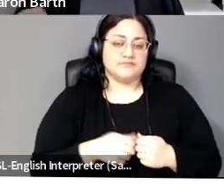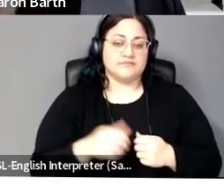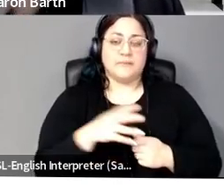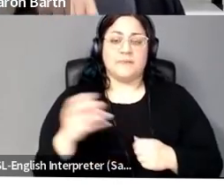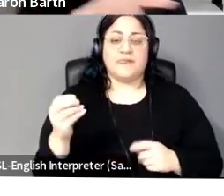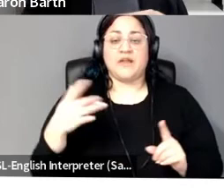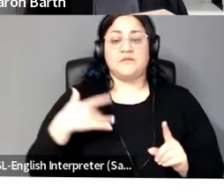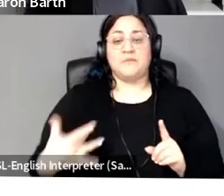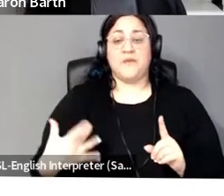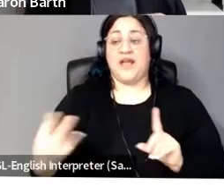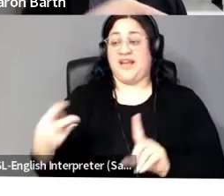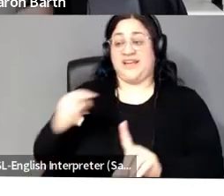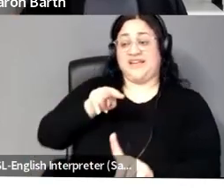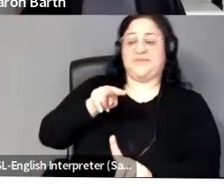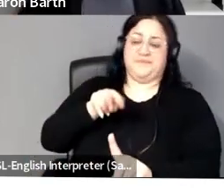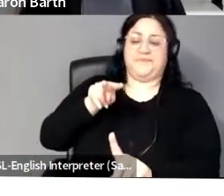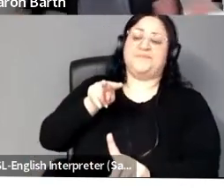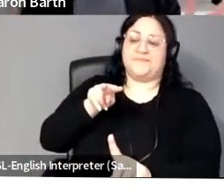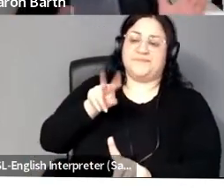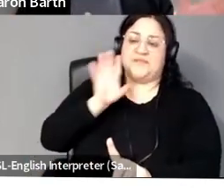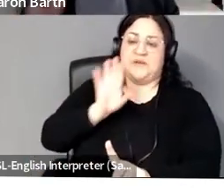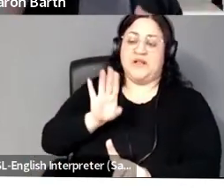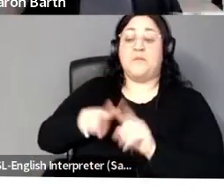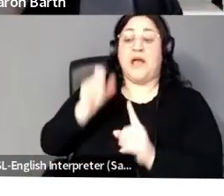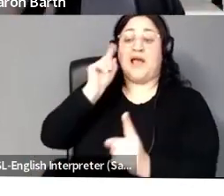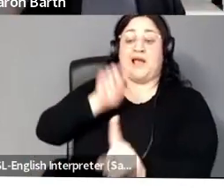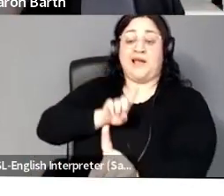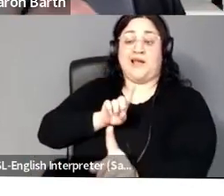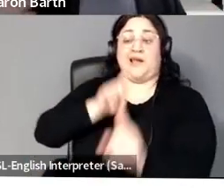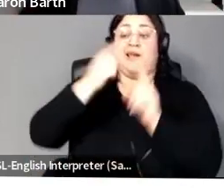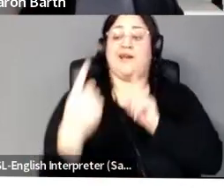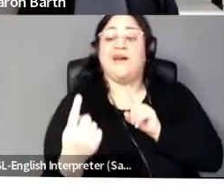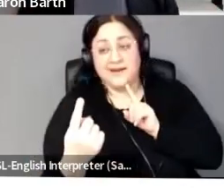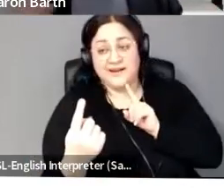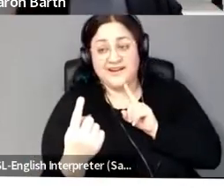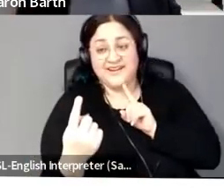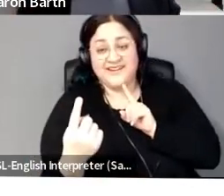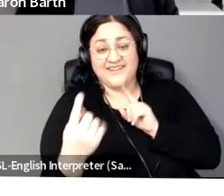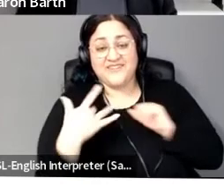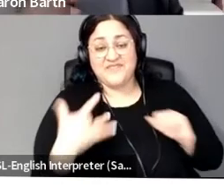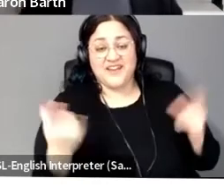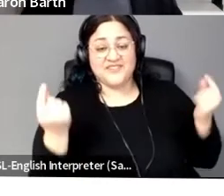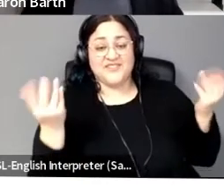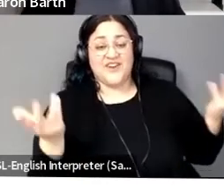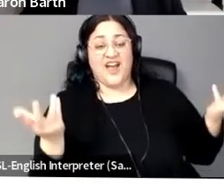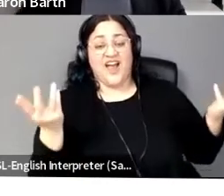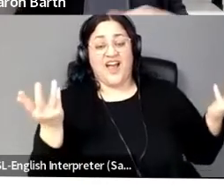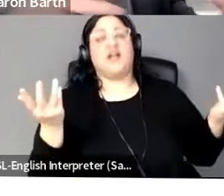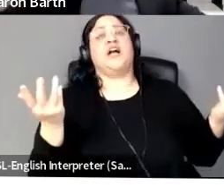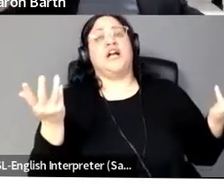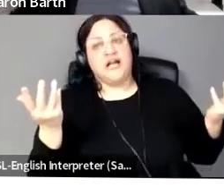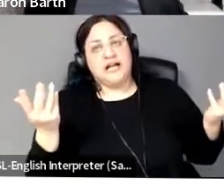us who is the disheveled person. We'll be like, well, like my kids and the pandemic and whatever,